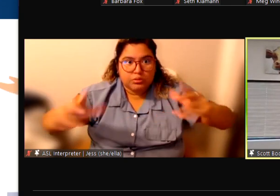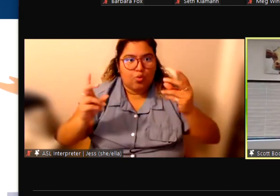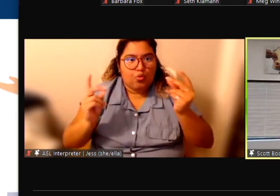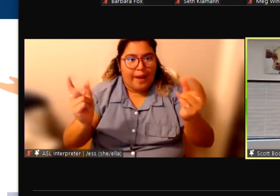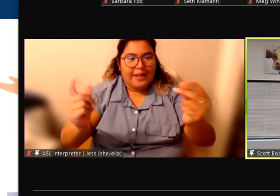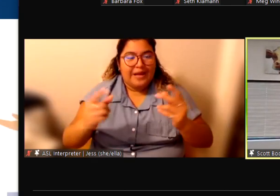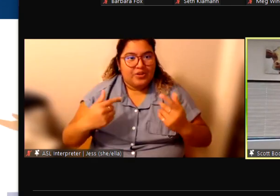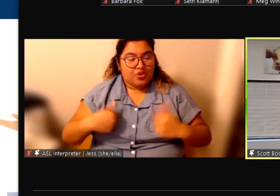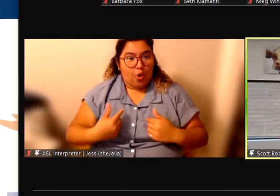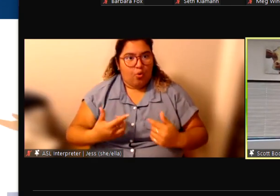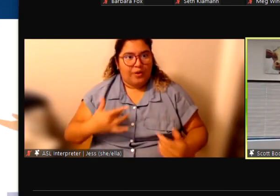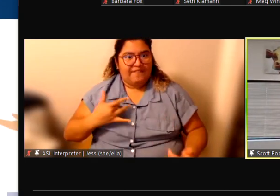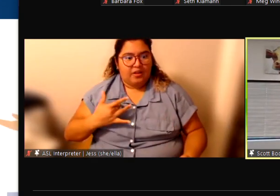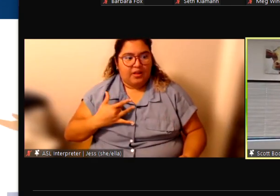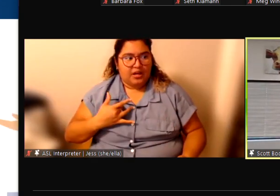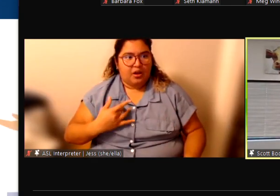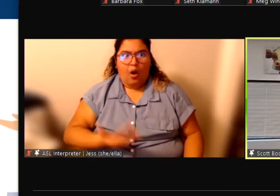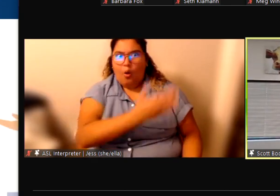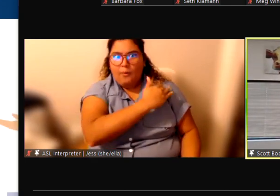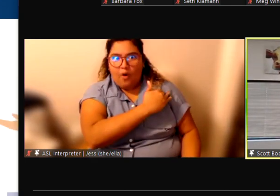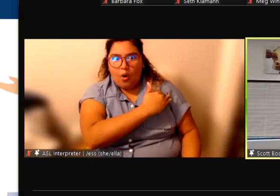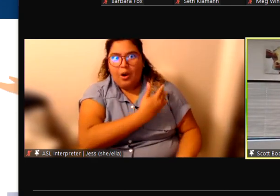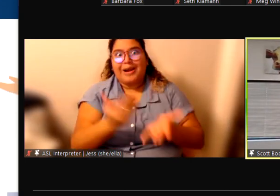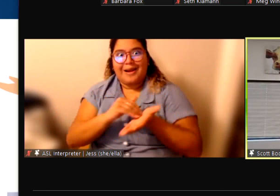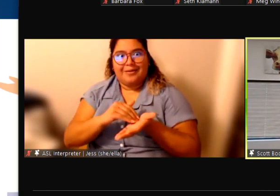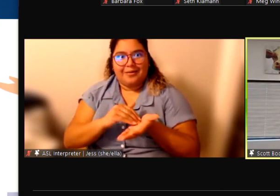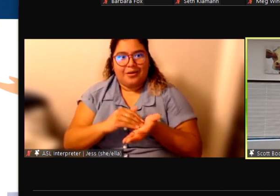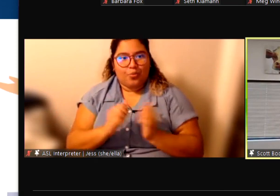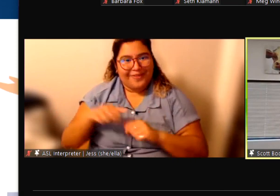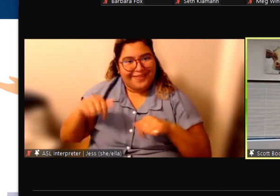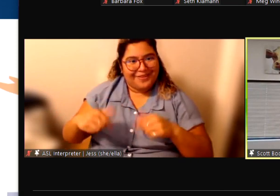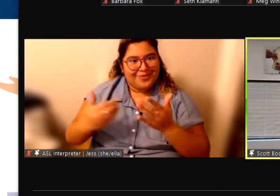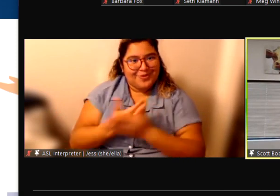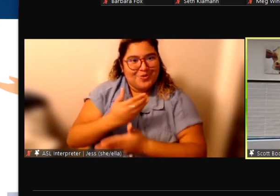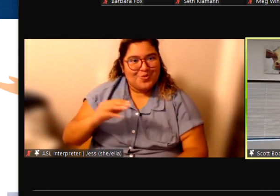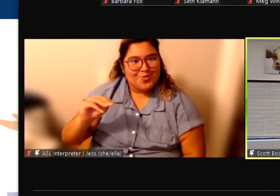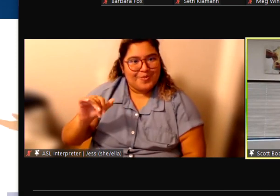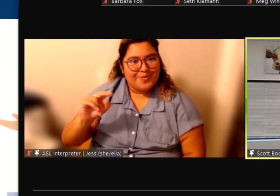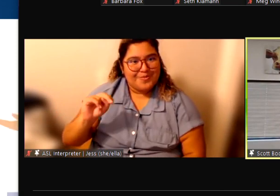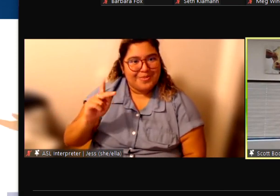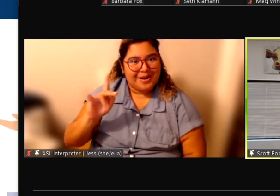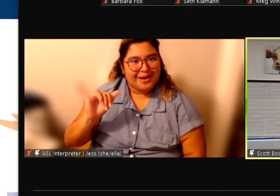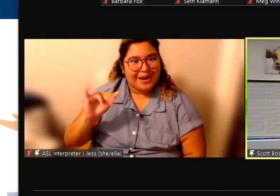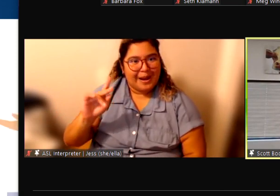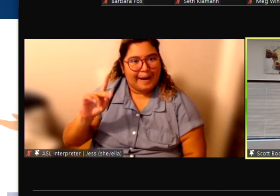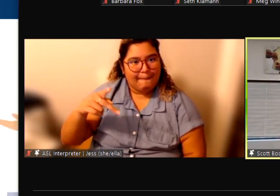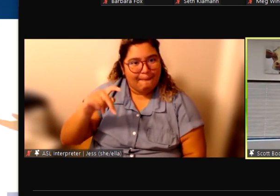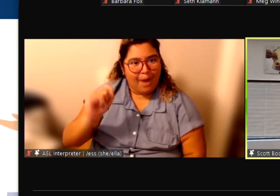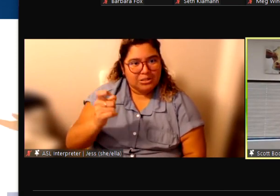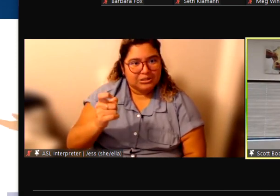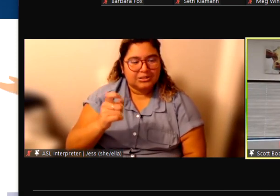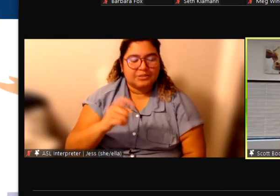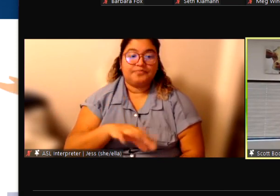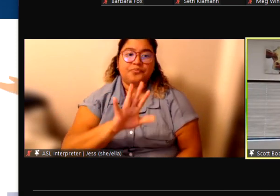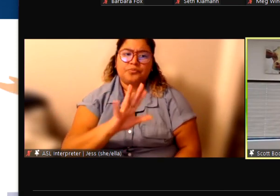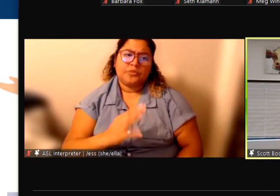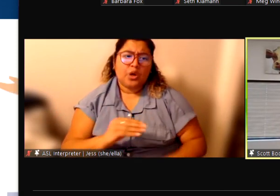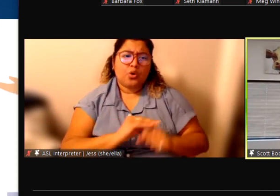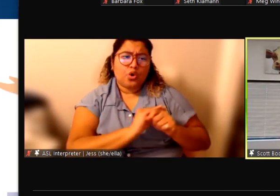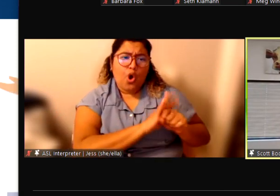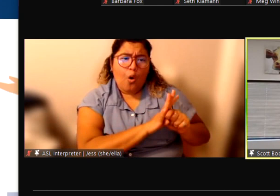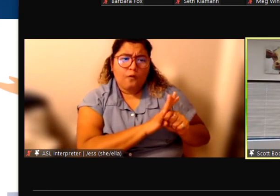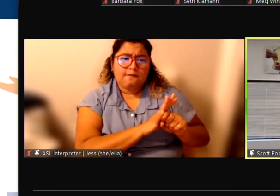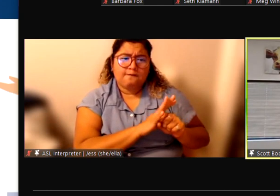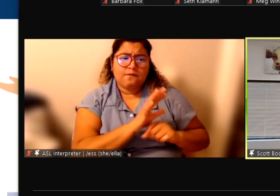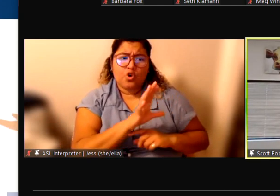back in our work on monkeypox to date. Obviously, when we talk about COVID and comparing them, they're